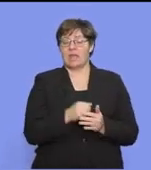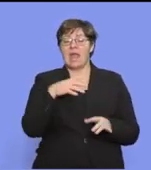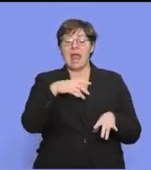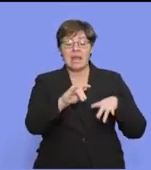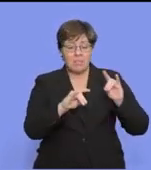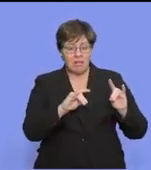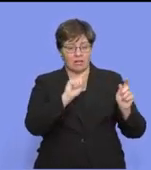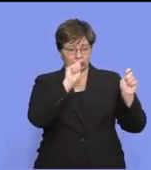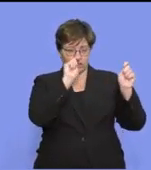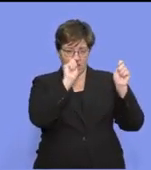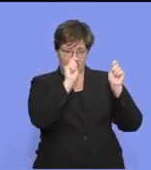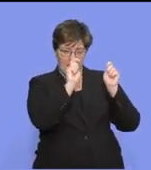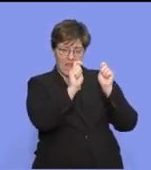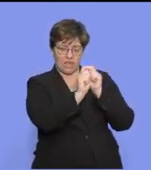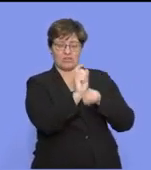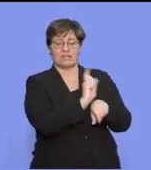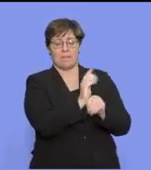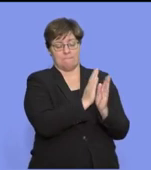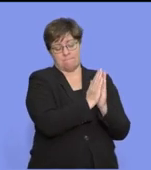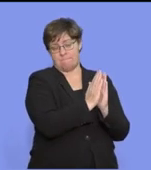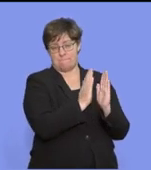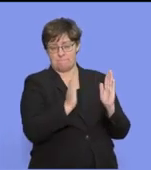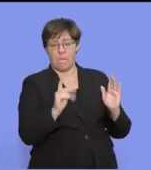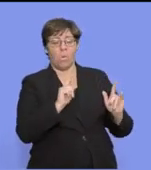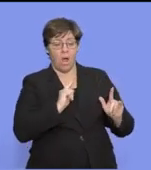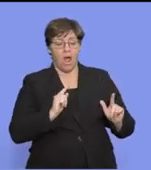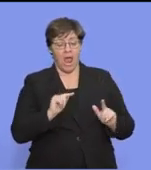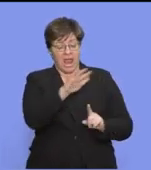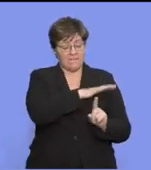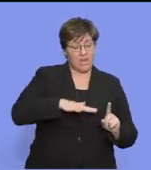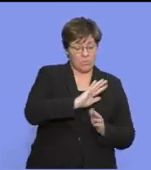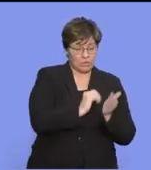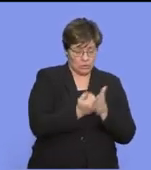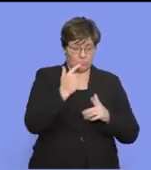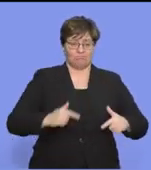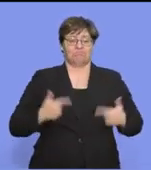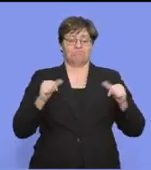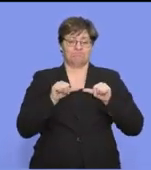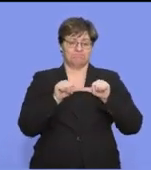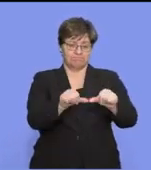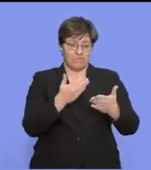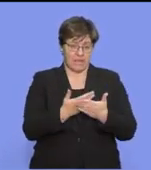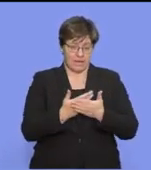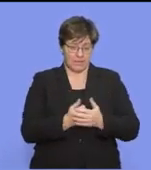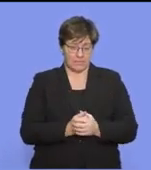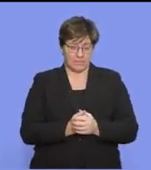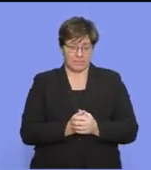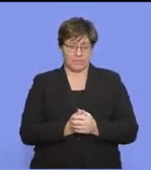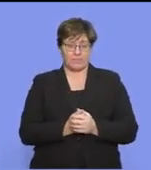animals changed over time so that they could survive in a new environment. He also said